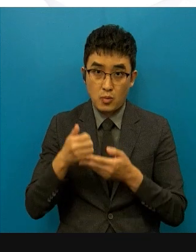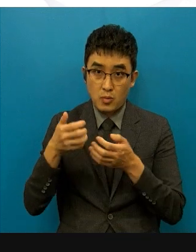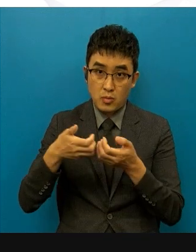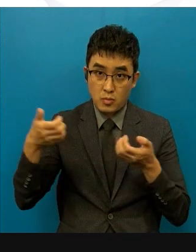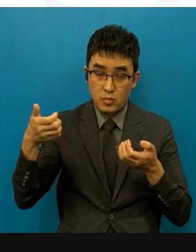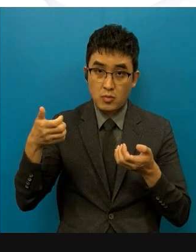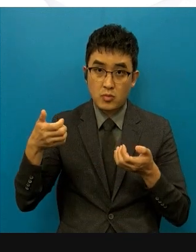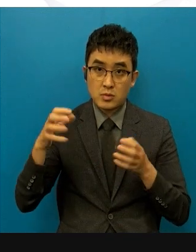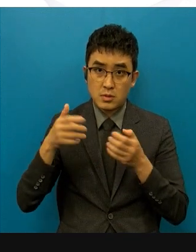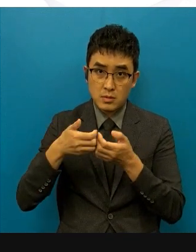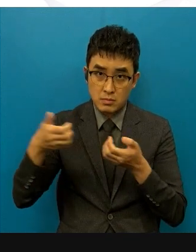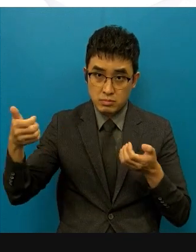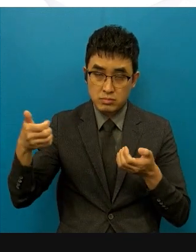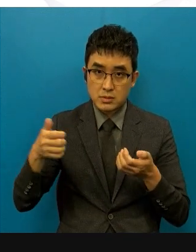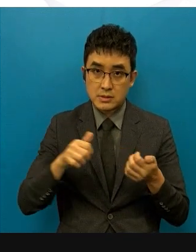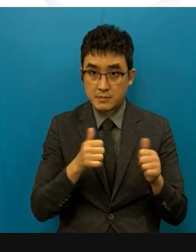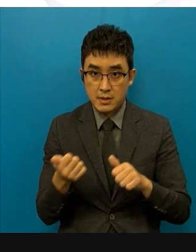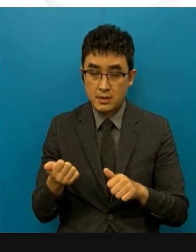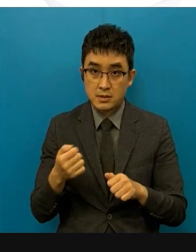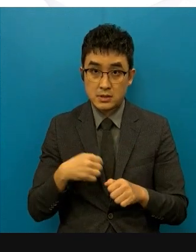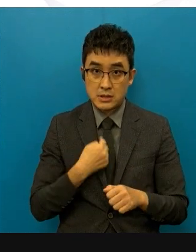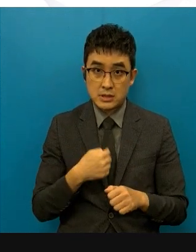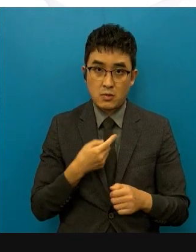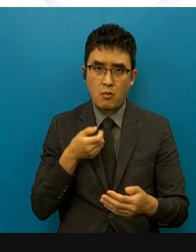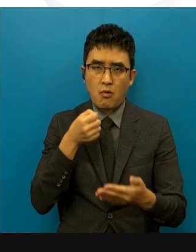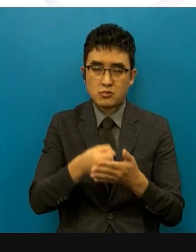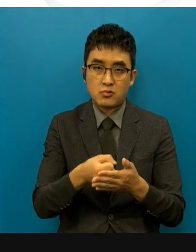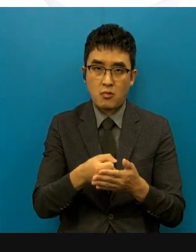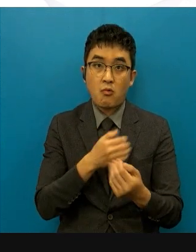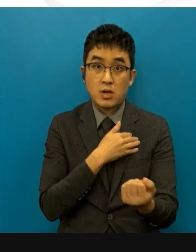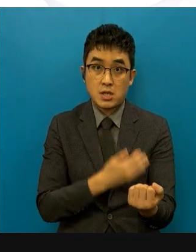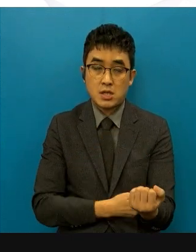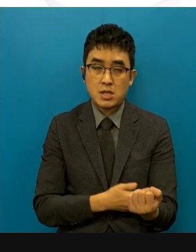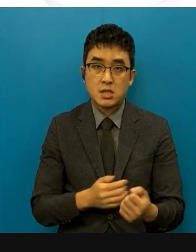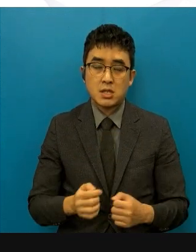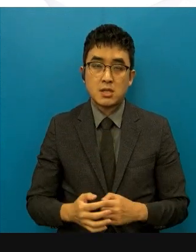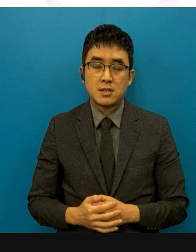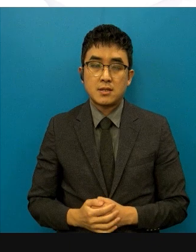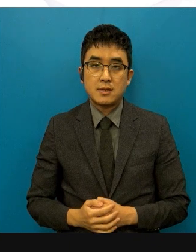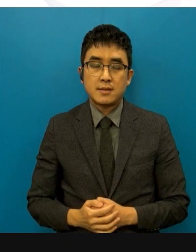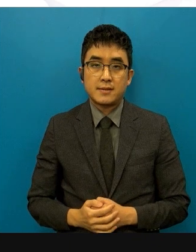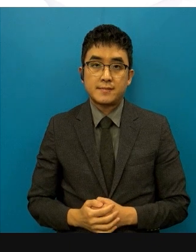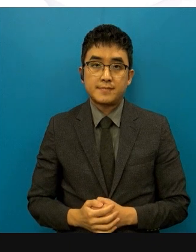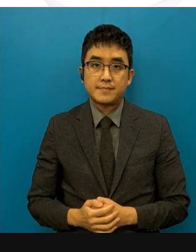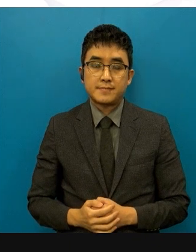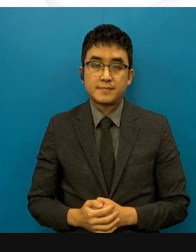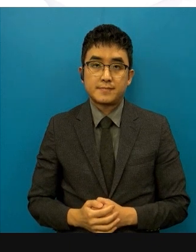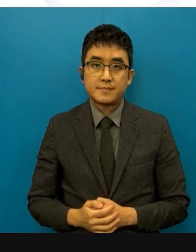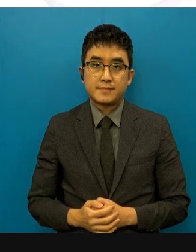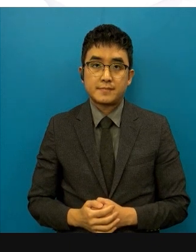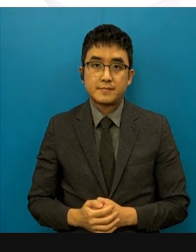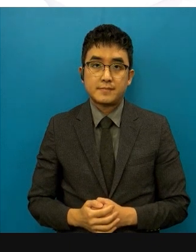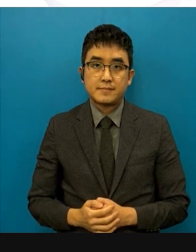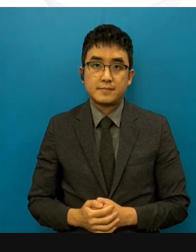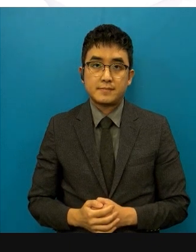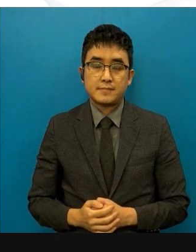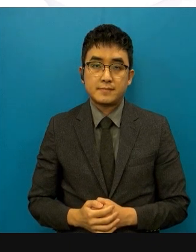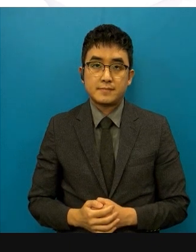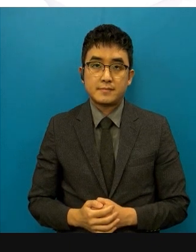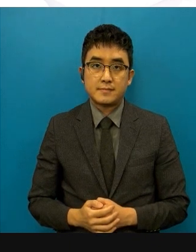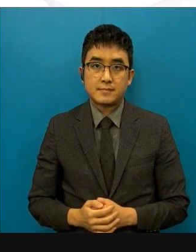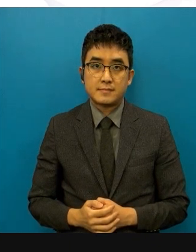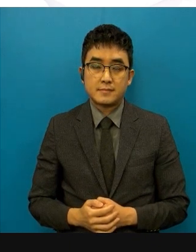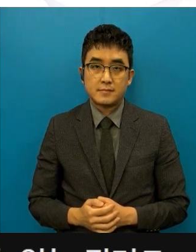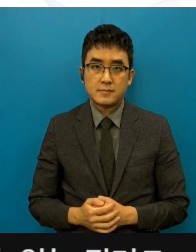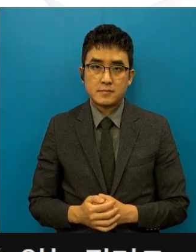respecting someone's autonomous and explicit request to end their own life. And within this context, what we